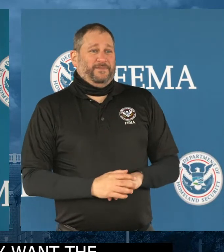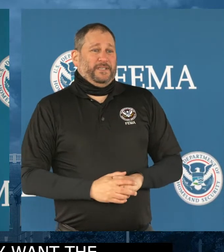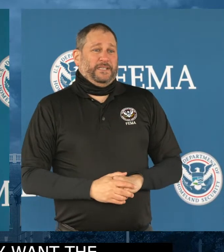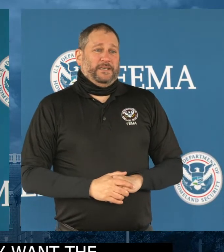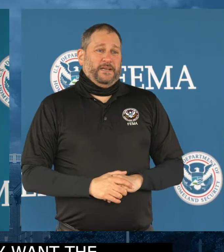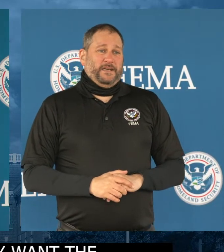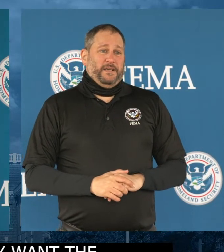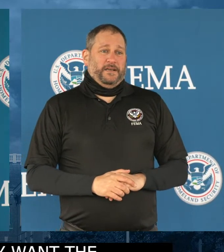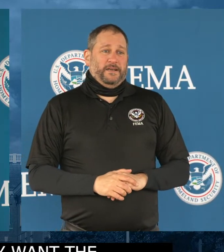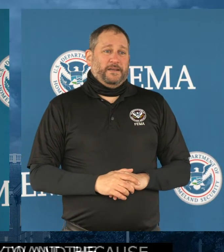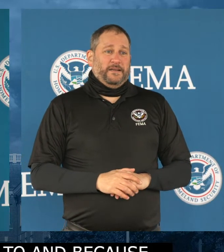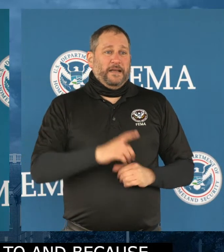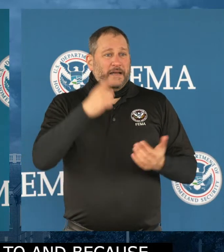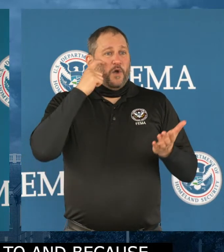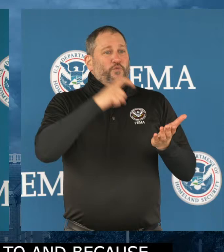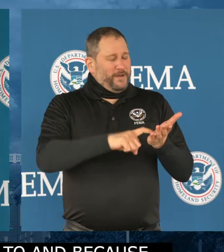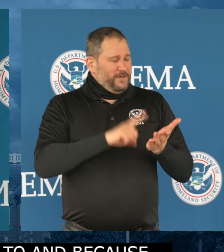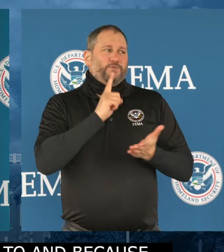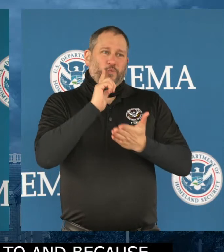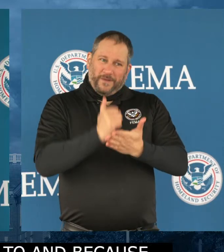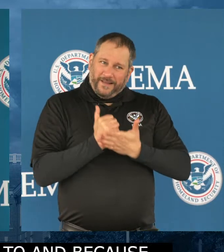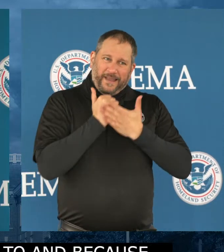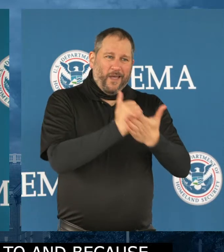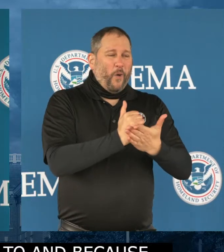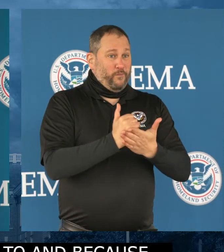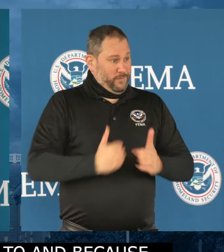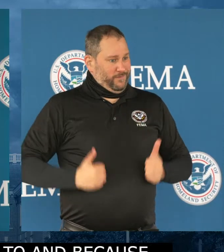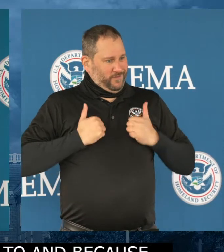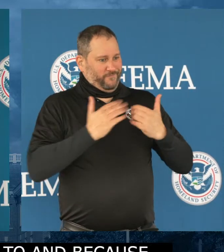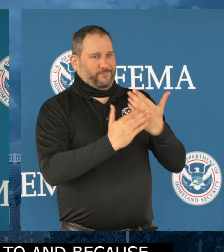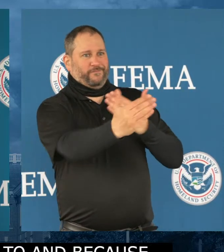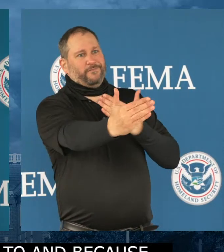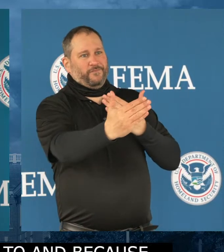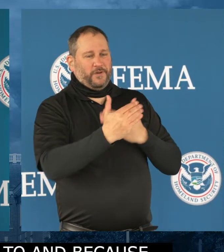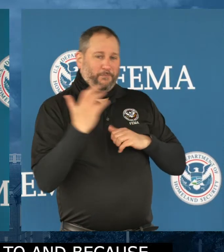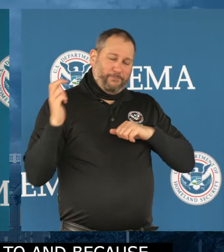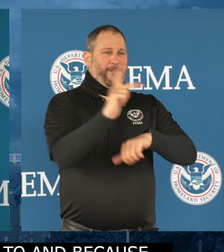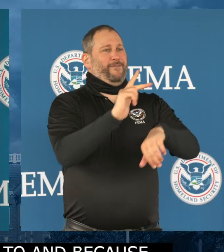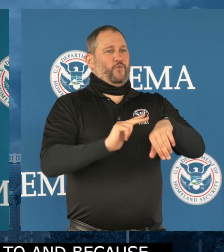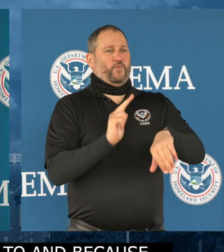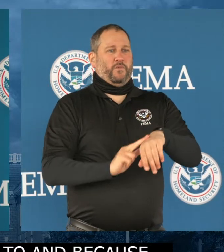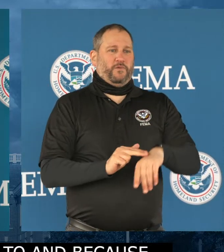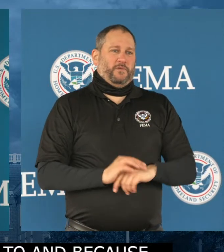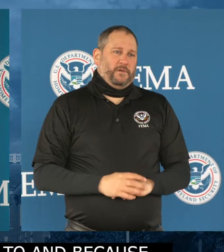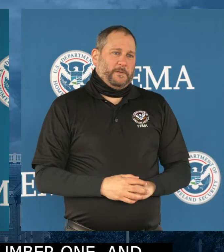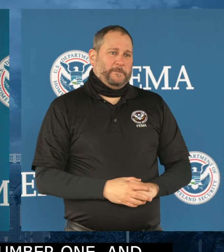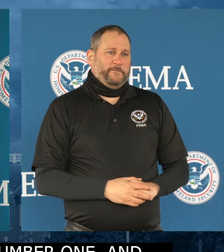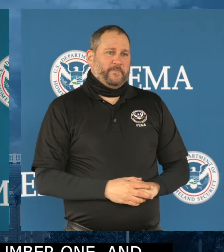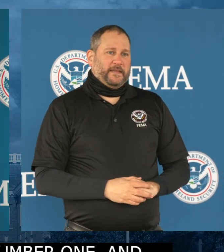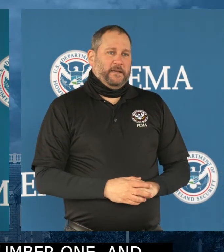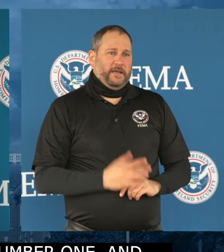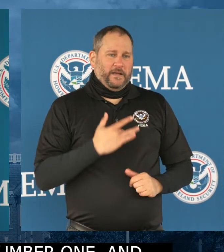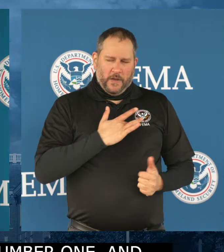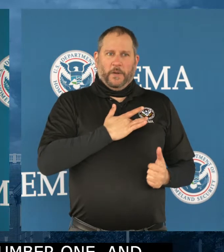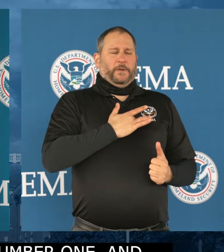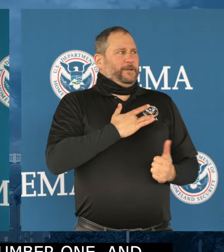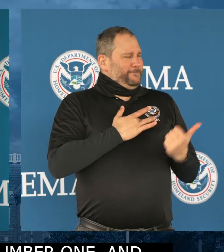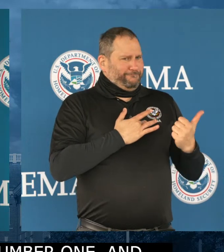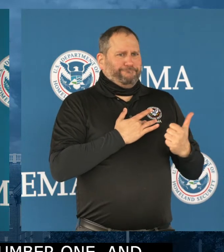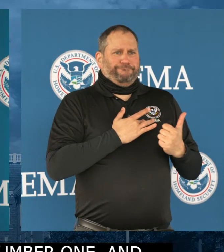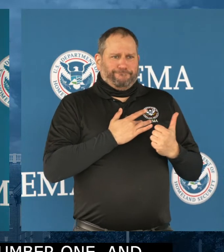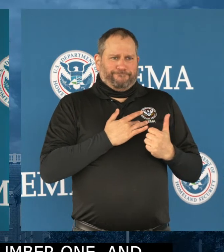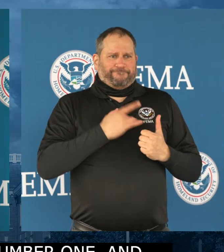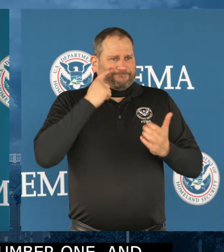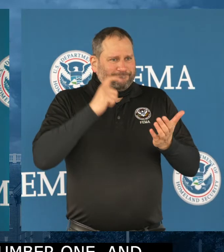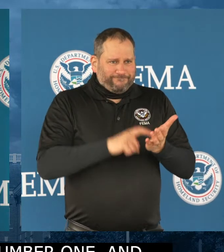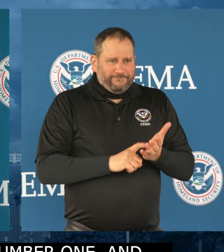to normal, right? And you see, I'll tell you one of the most heartwarming things that I've seen, because we're focused